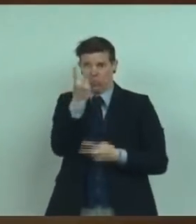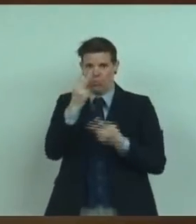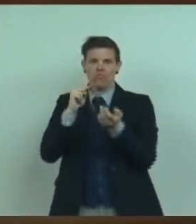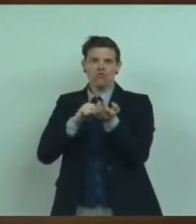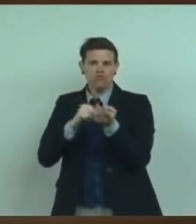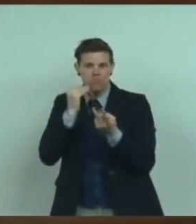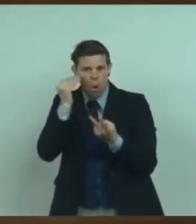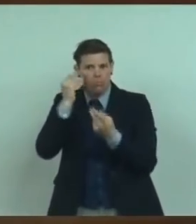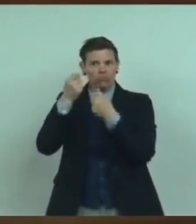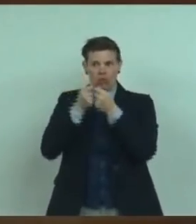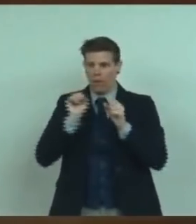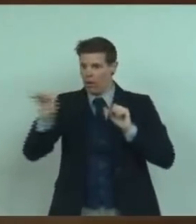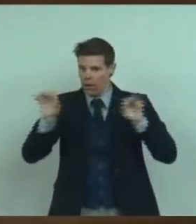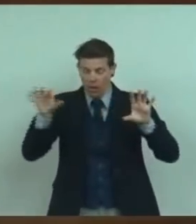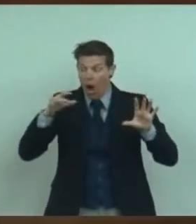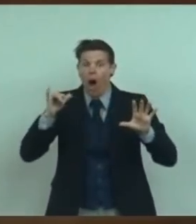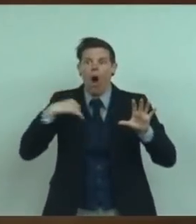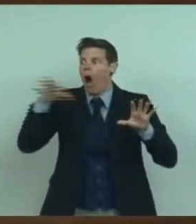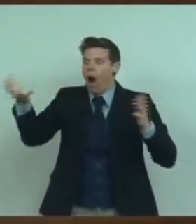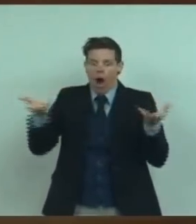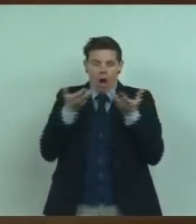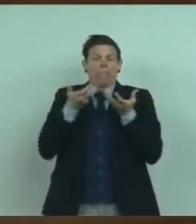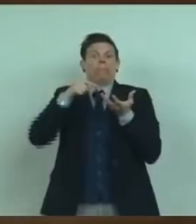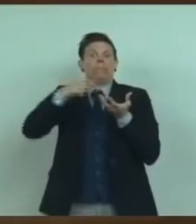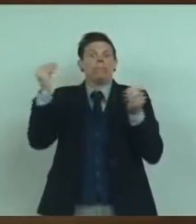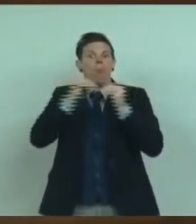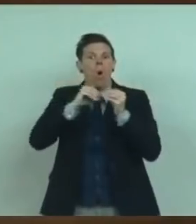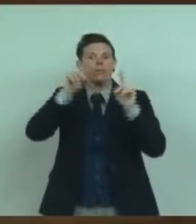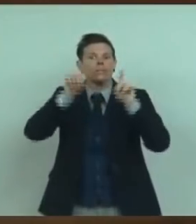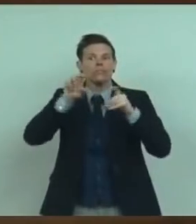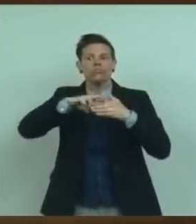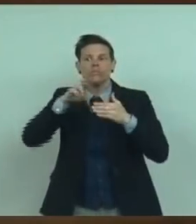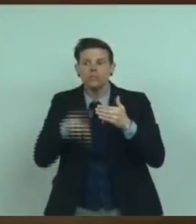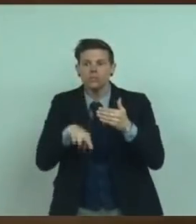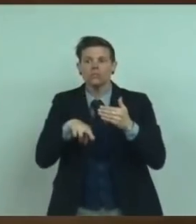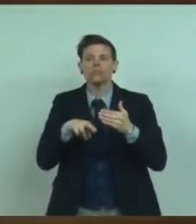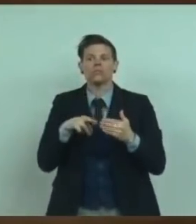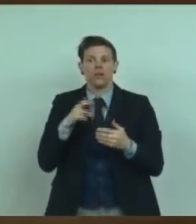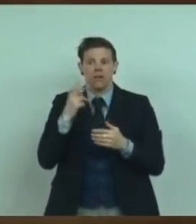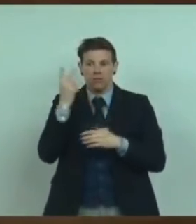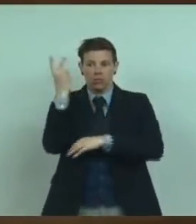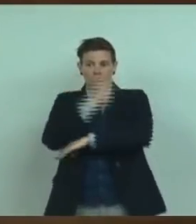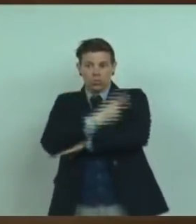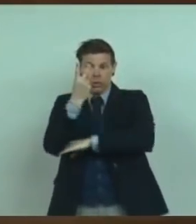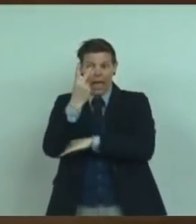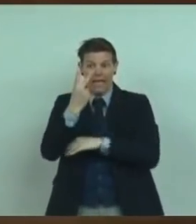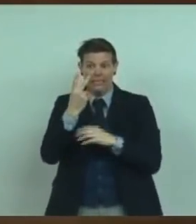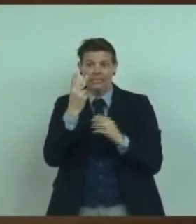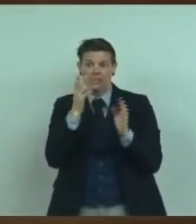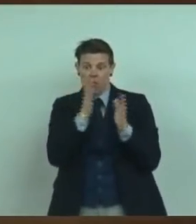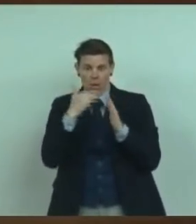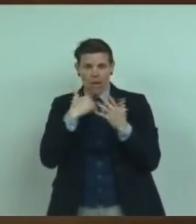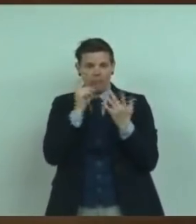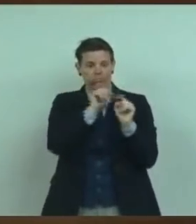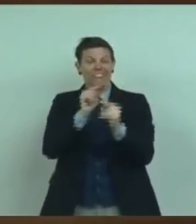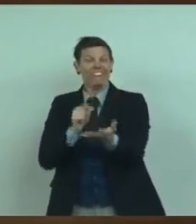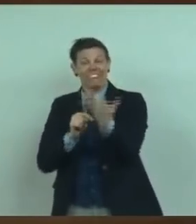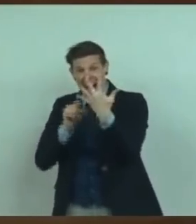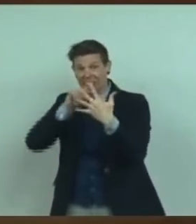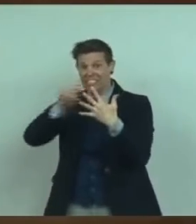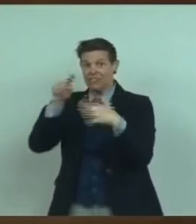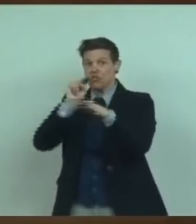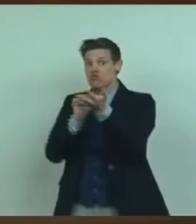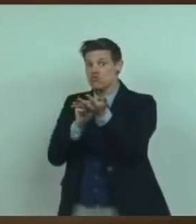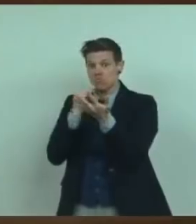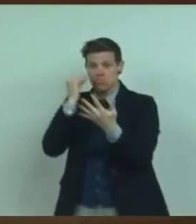in the last 48 hours. We've been to the detention center, and we're working with other agencies to go to other congregate settings. And while this